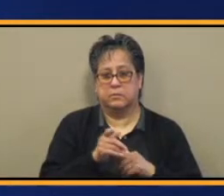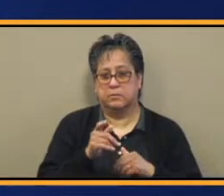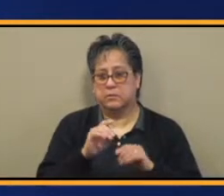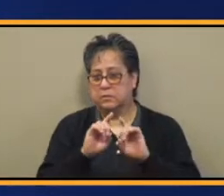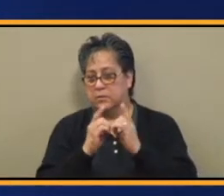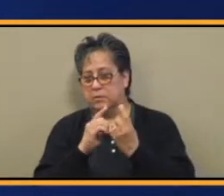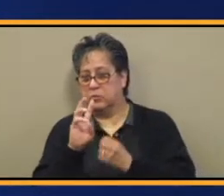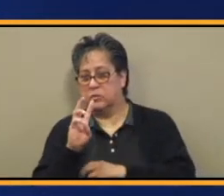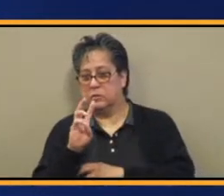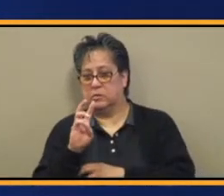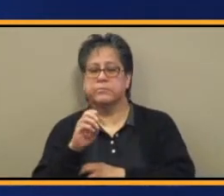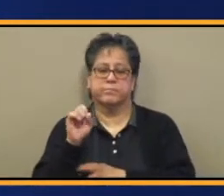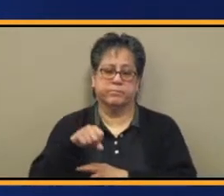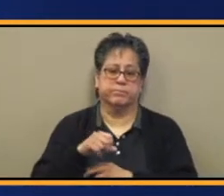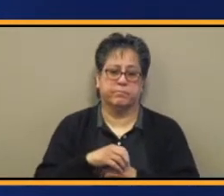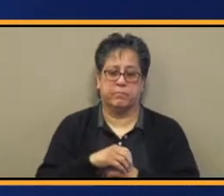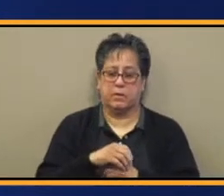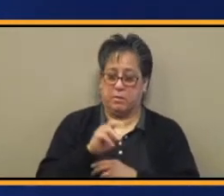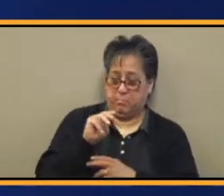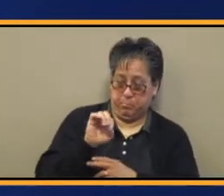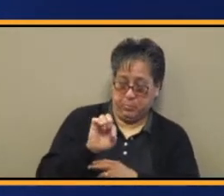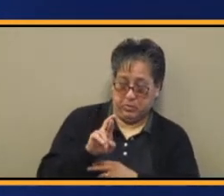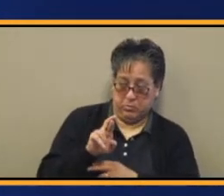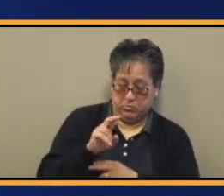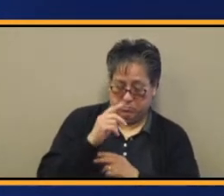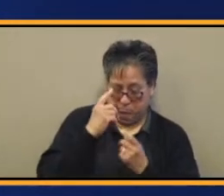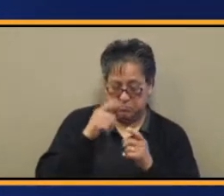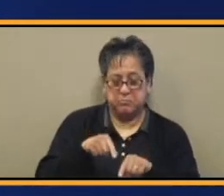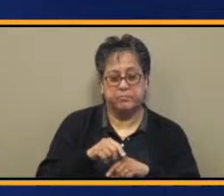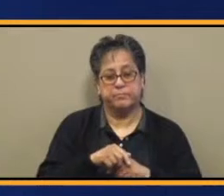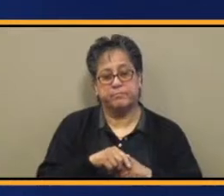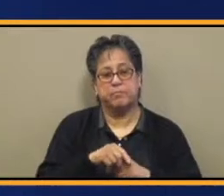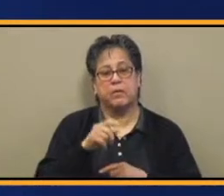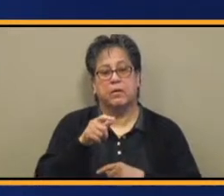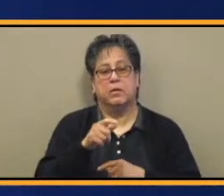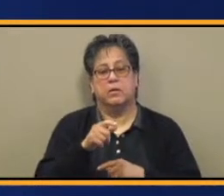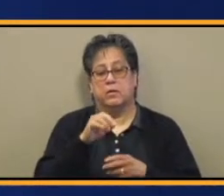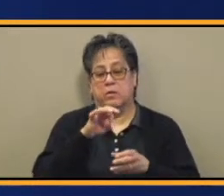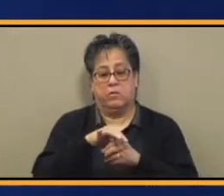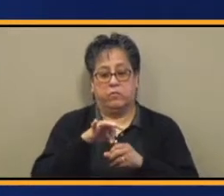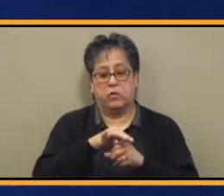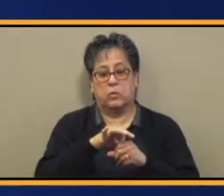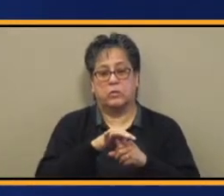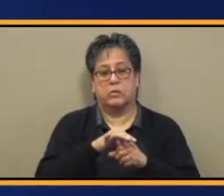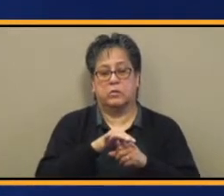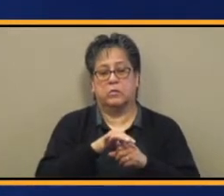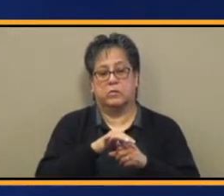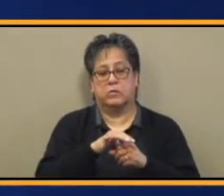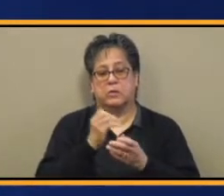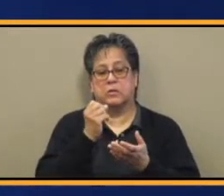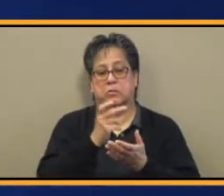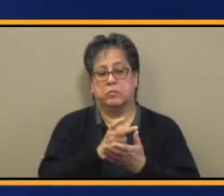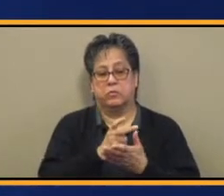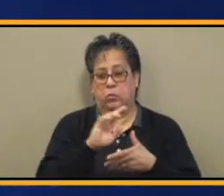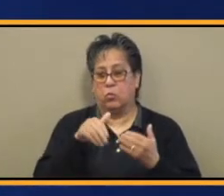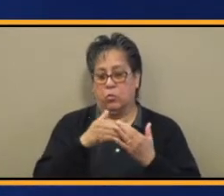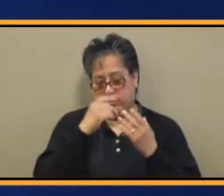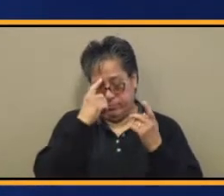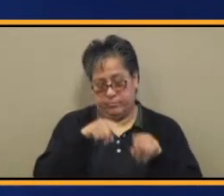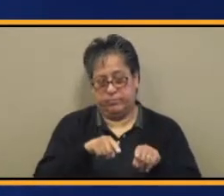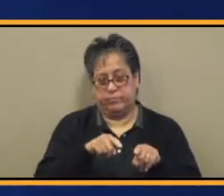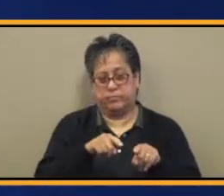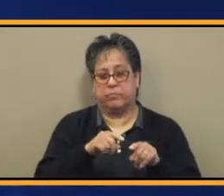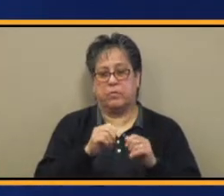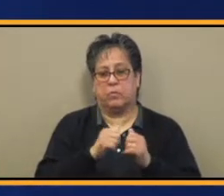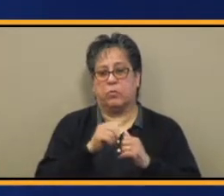Representative Fierro? Aye. Thank you, ma'am. Mayor, do you consent? Yes, ma'am. Thank you. And the voting session, and that motion passes unanimously with the